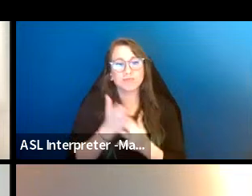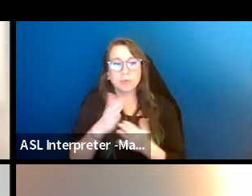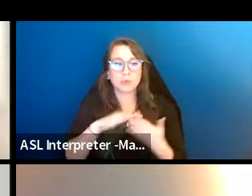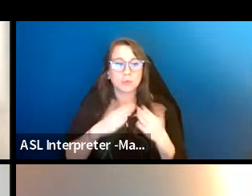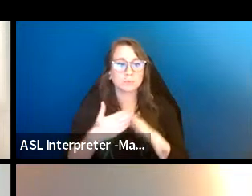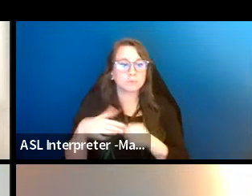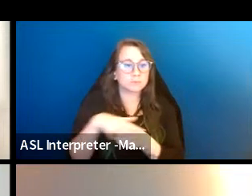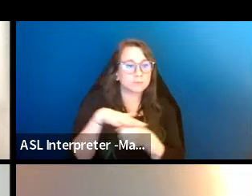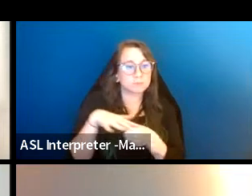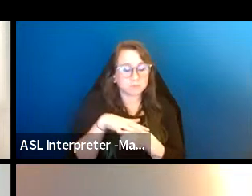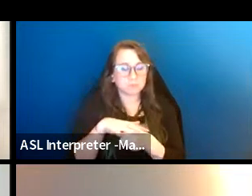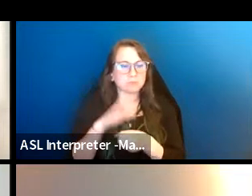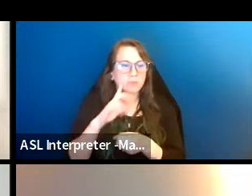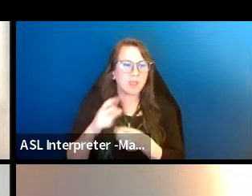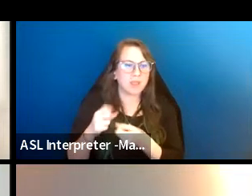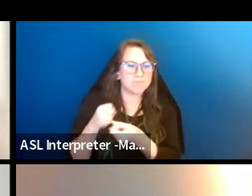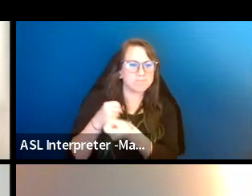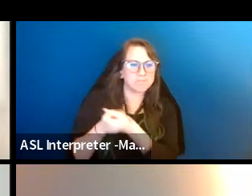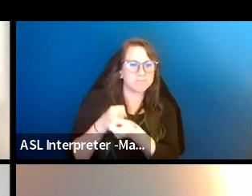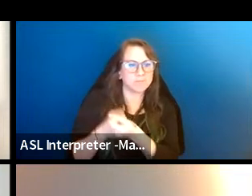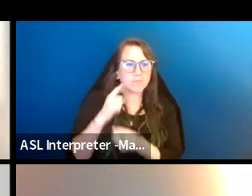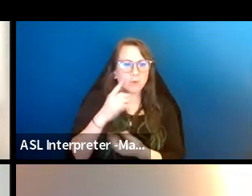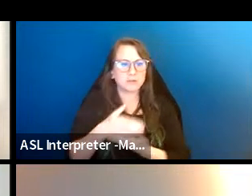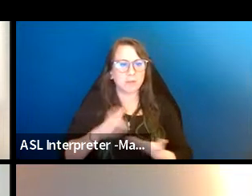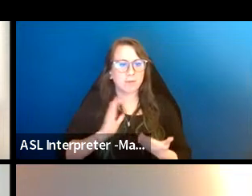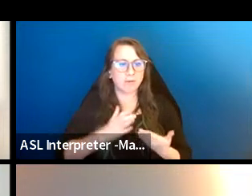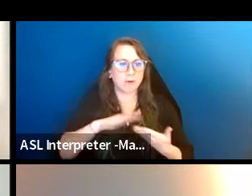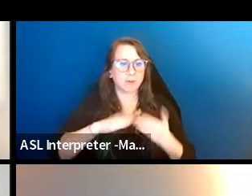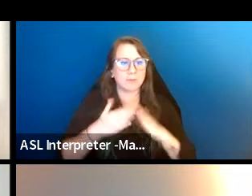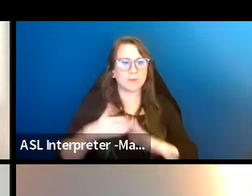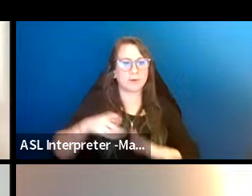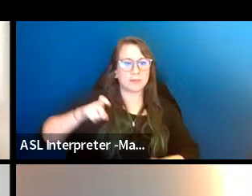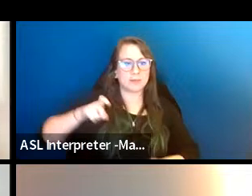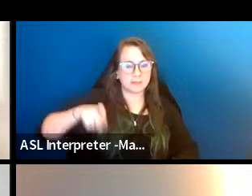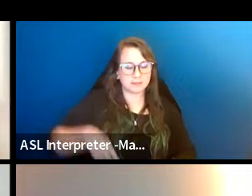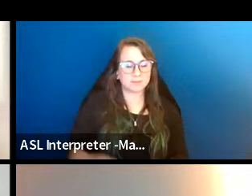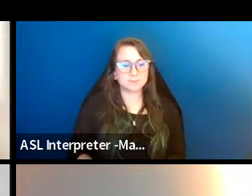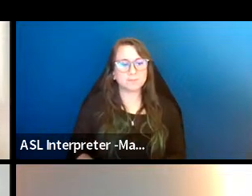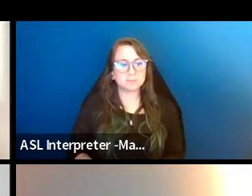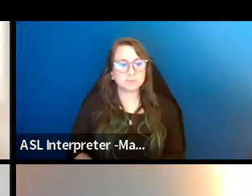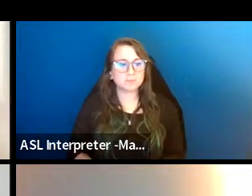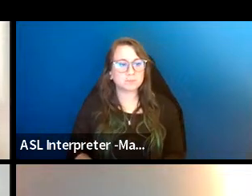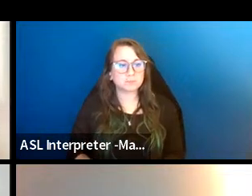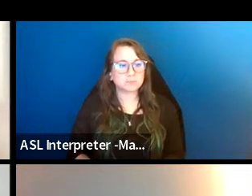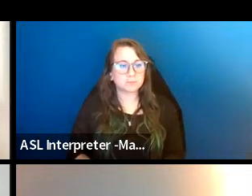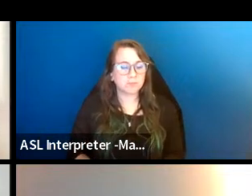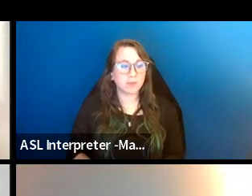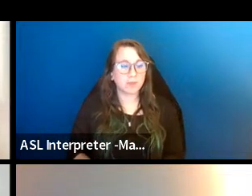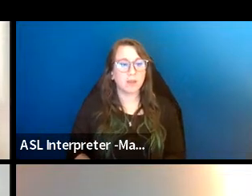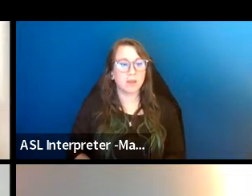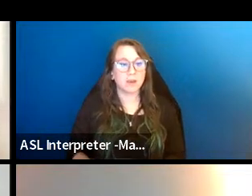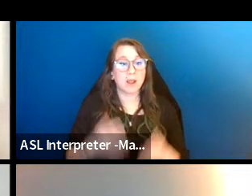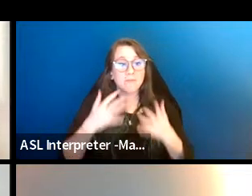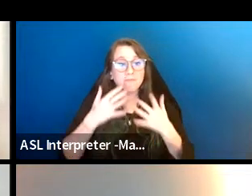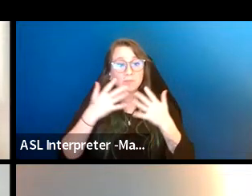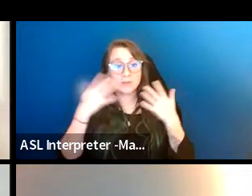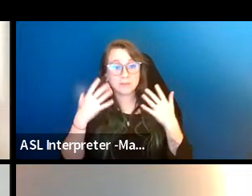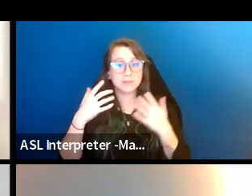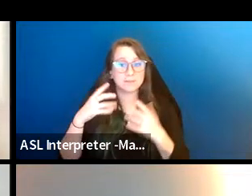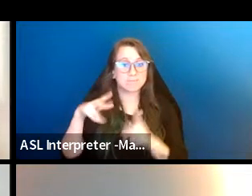in solidarity for some of the needs that our community currently needs. And in friendly plug for your